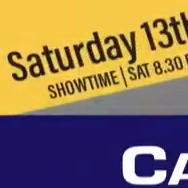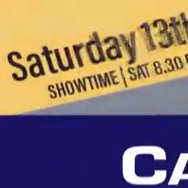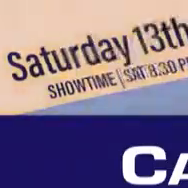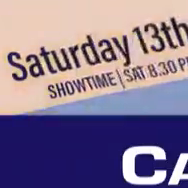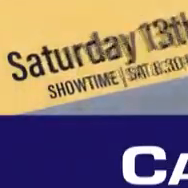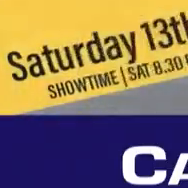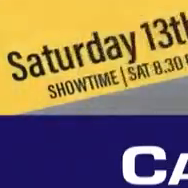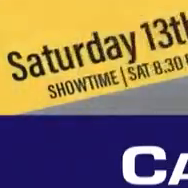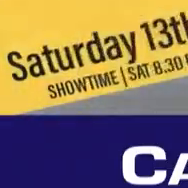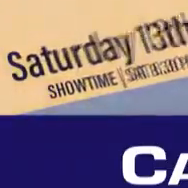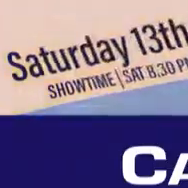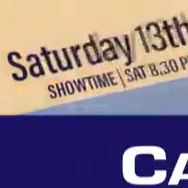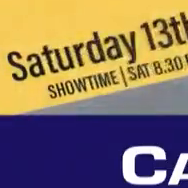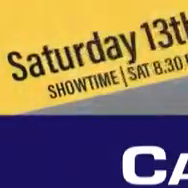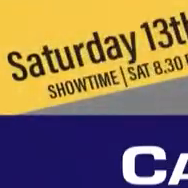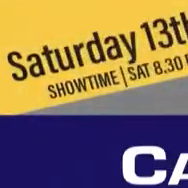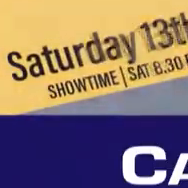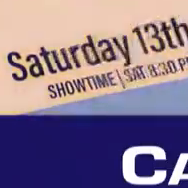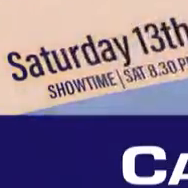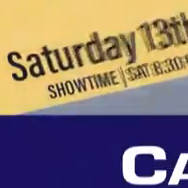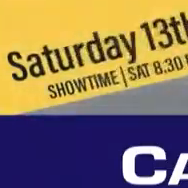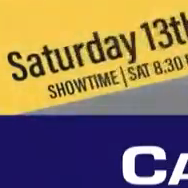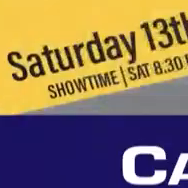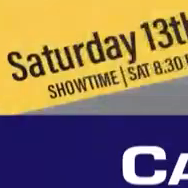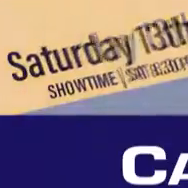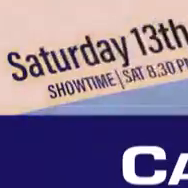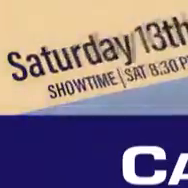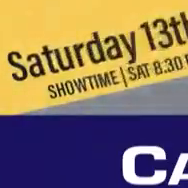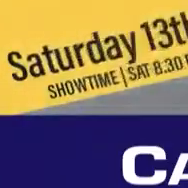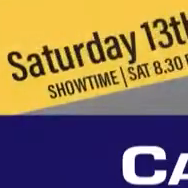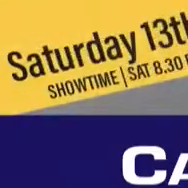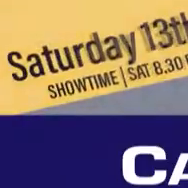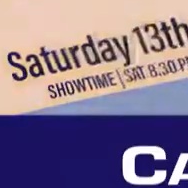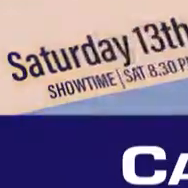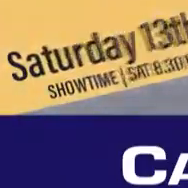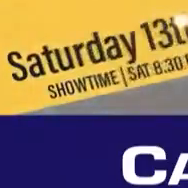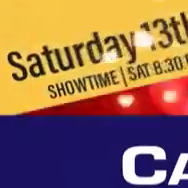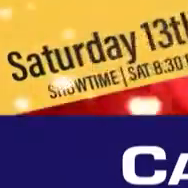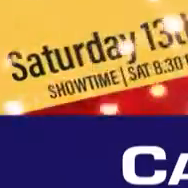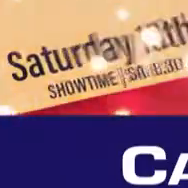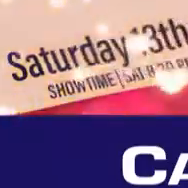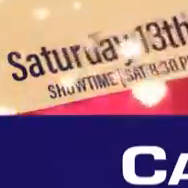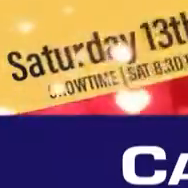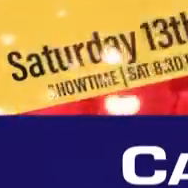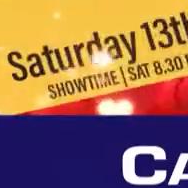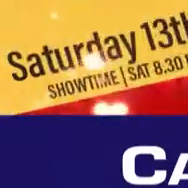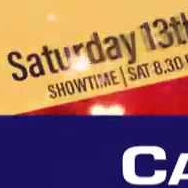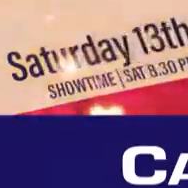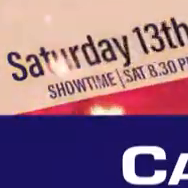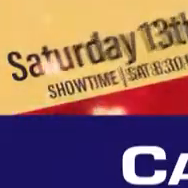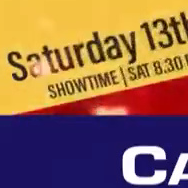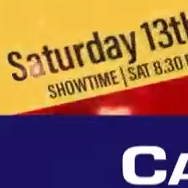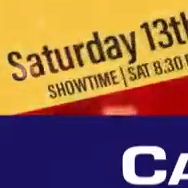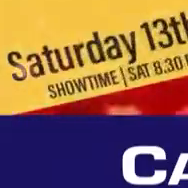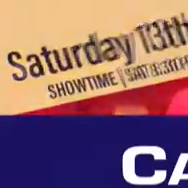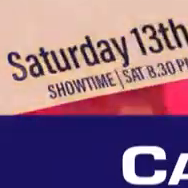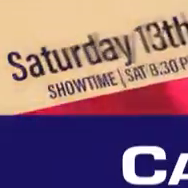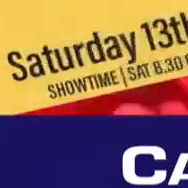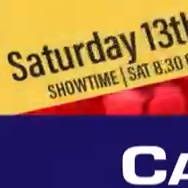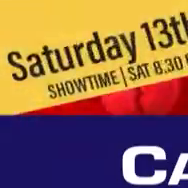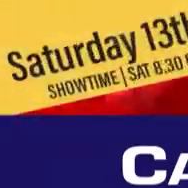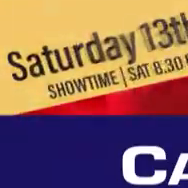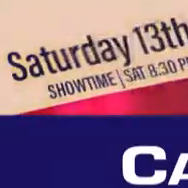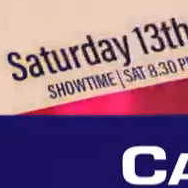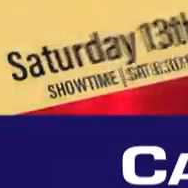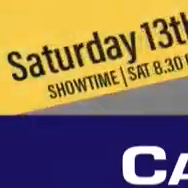13th of April at 8:30 p.m. and Sunday the 14th at 6:30 p.m. You promised this would be the last time. Yes, yes, I tell you, it's the last time, I